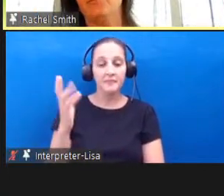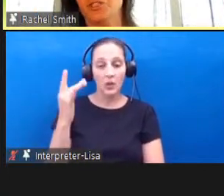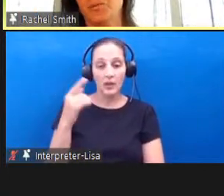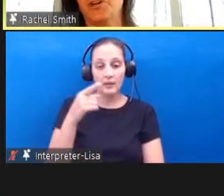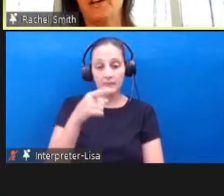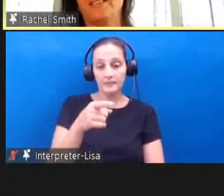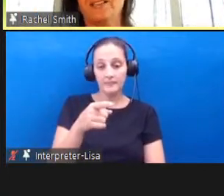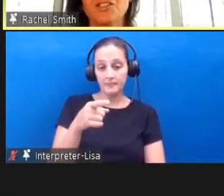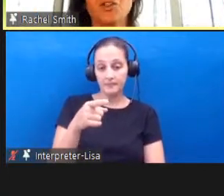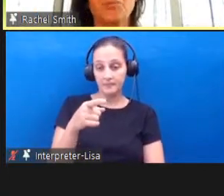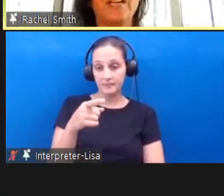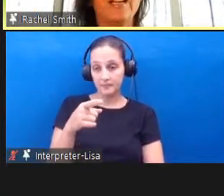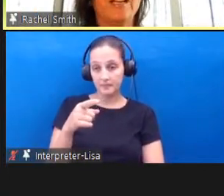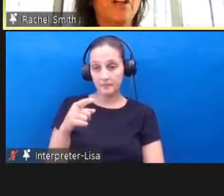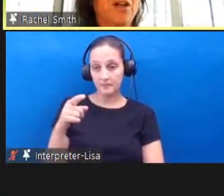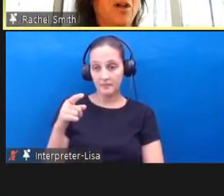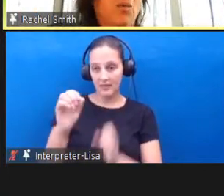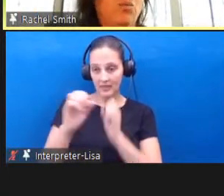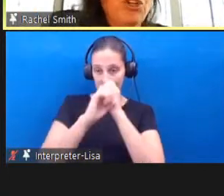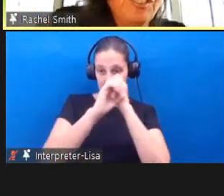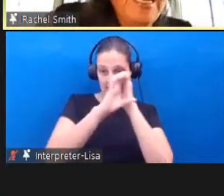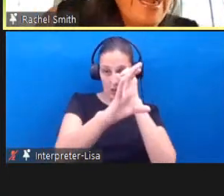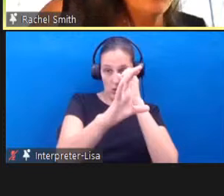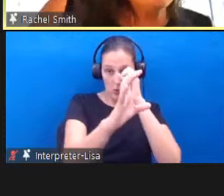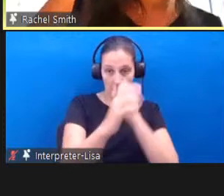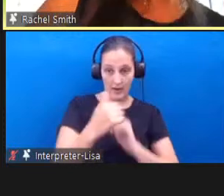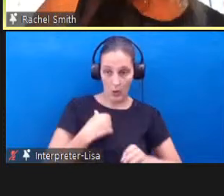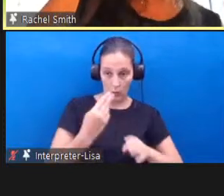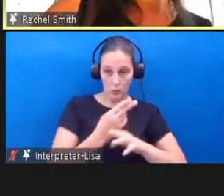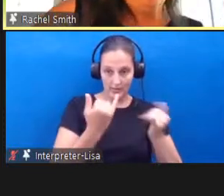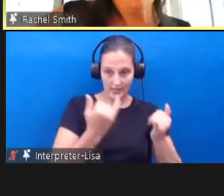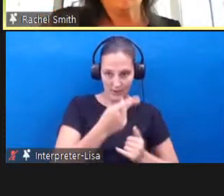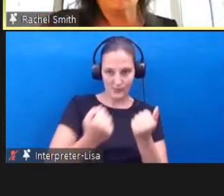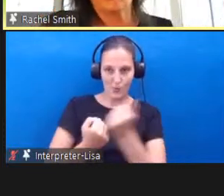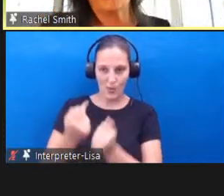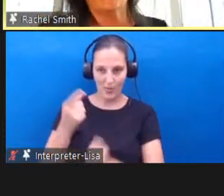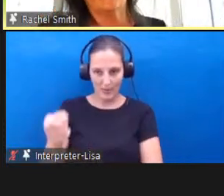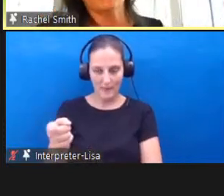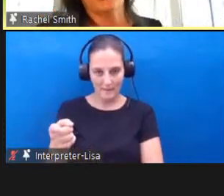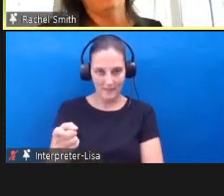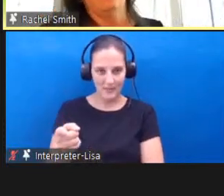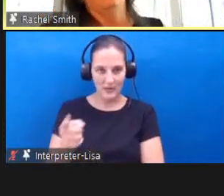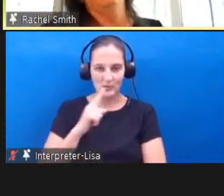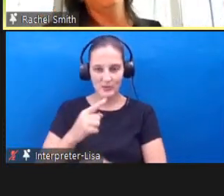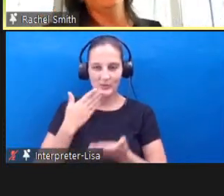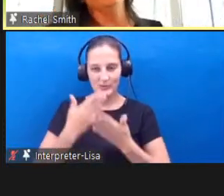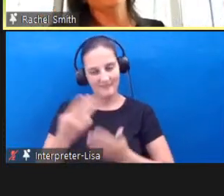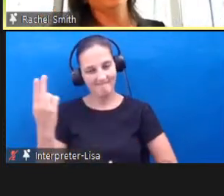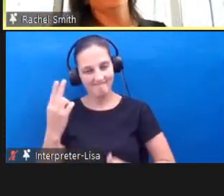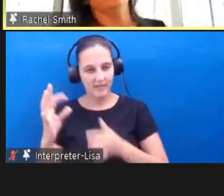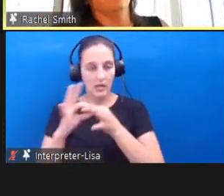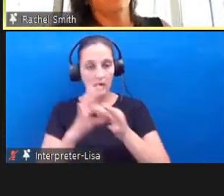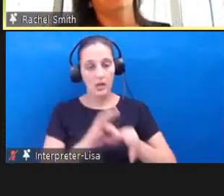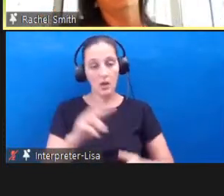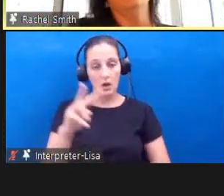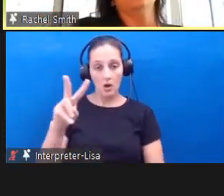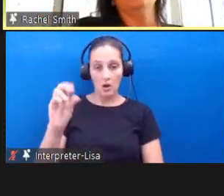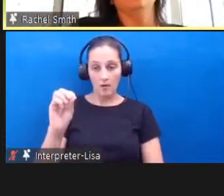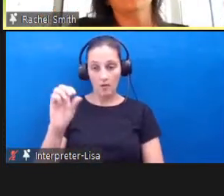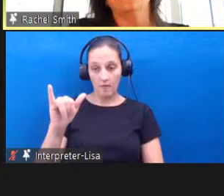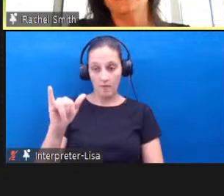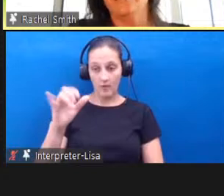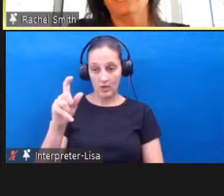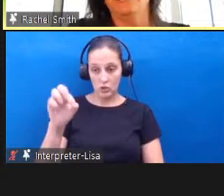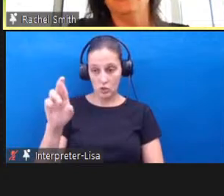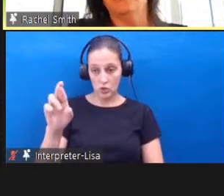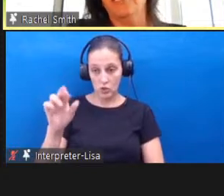mission that was supported by the telescope that I use now. So it has this really nice historic connection. But Voyager was sent